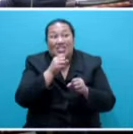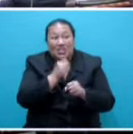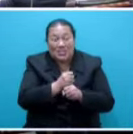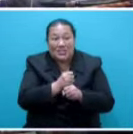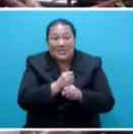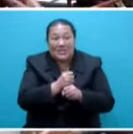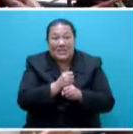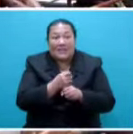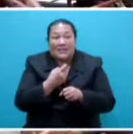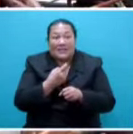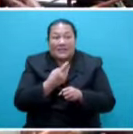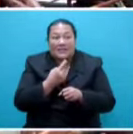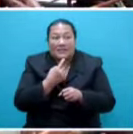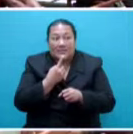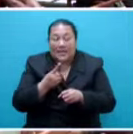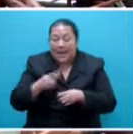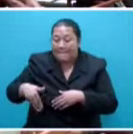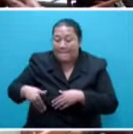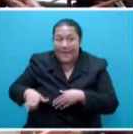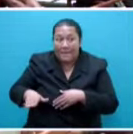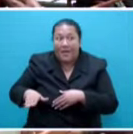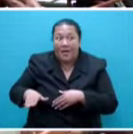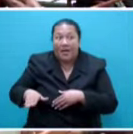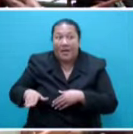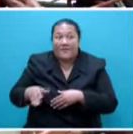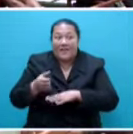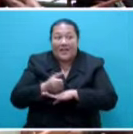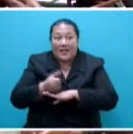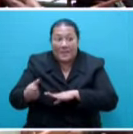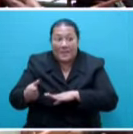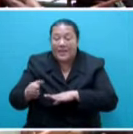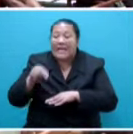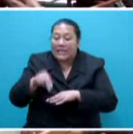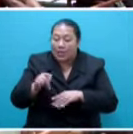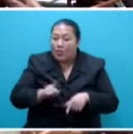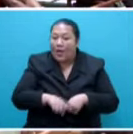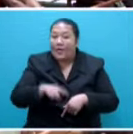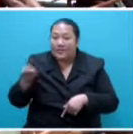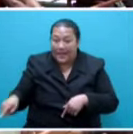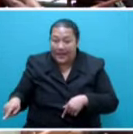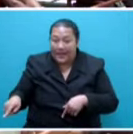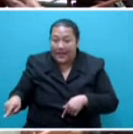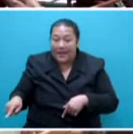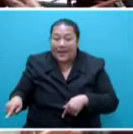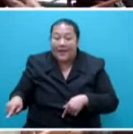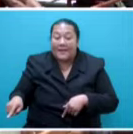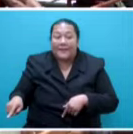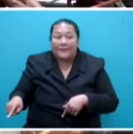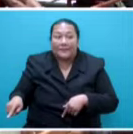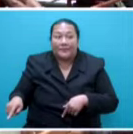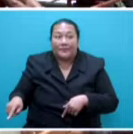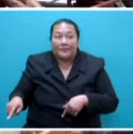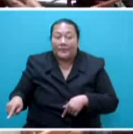a member of government had to attend something, someone else was at it. The